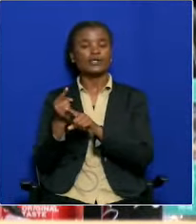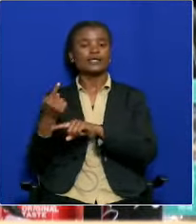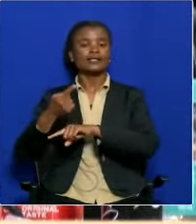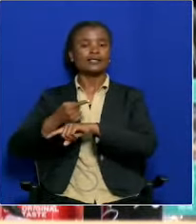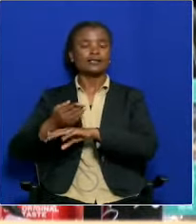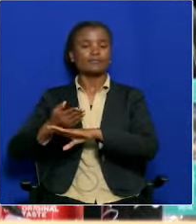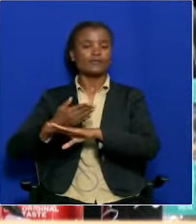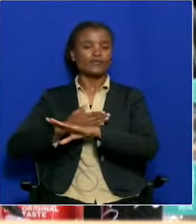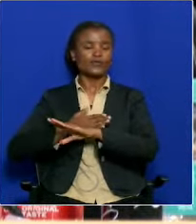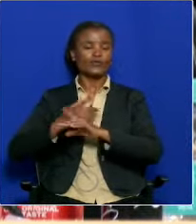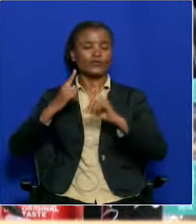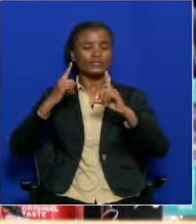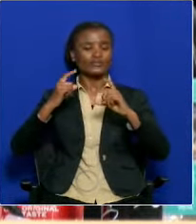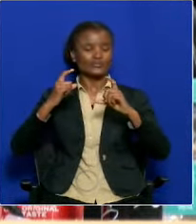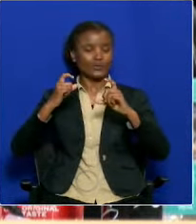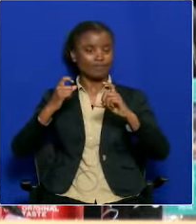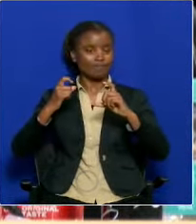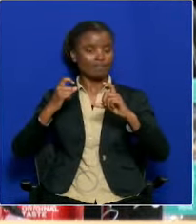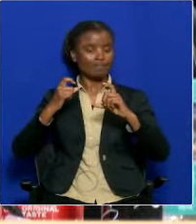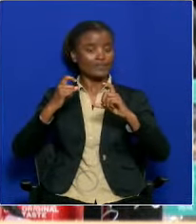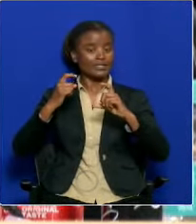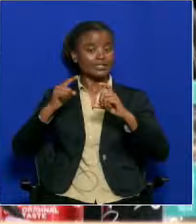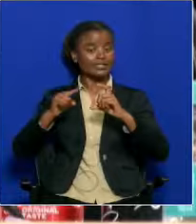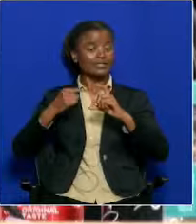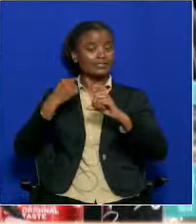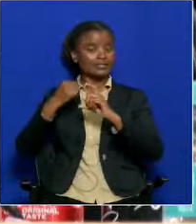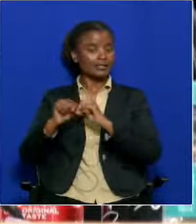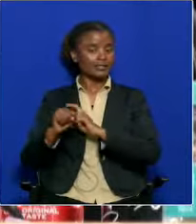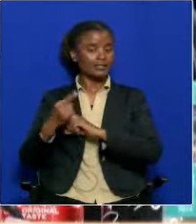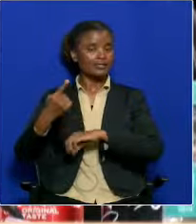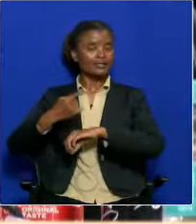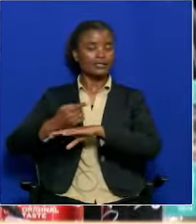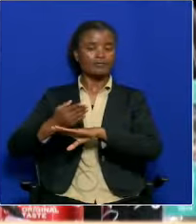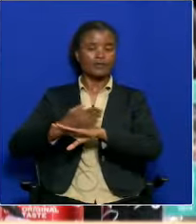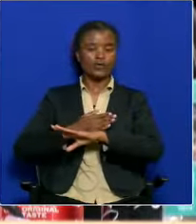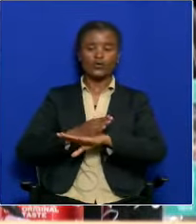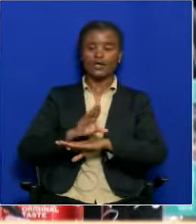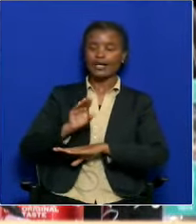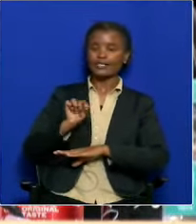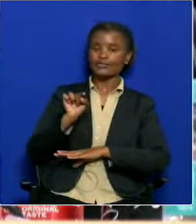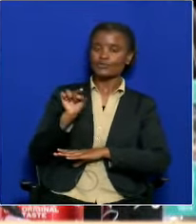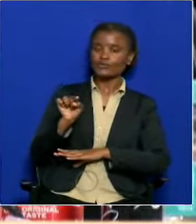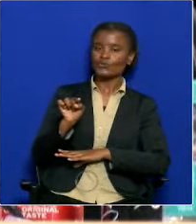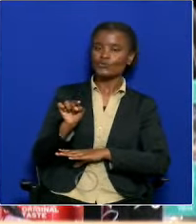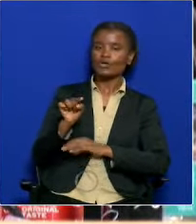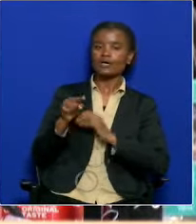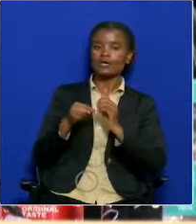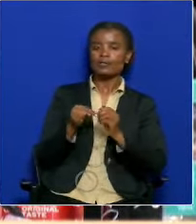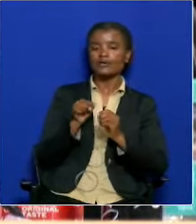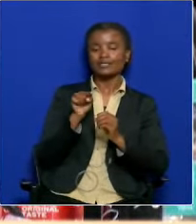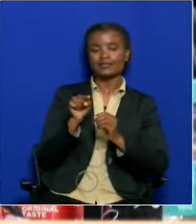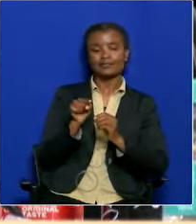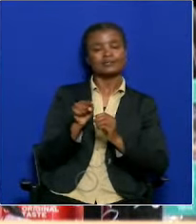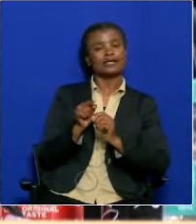were sent, wherein he was asking you a favor related to the payment of those very invoices.